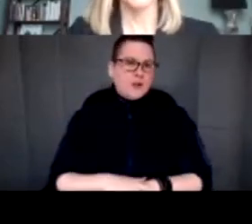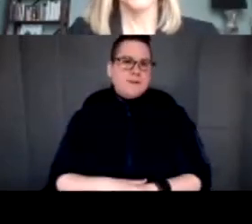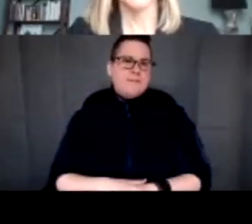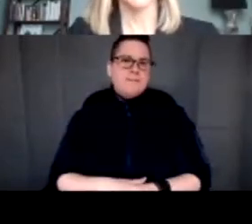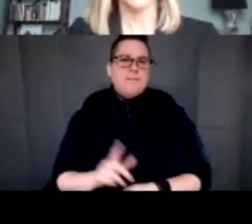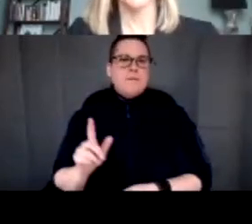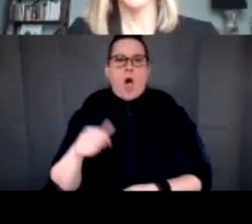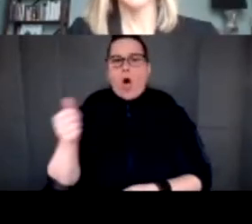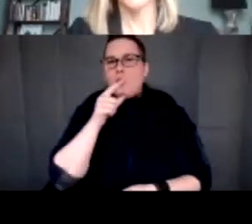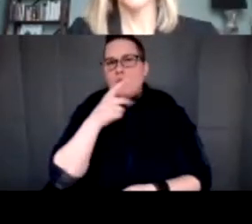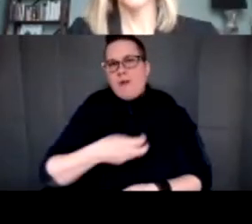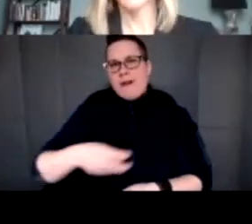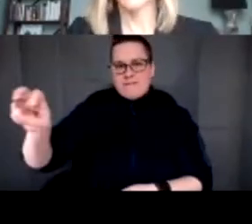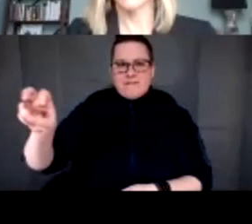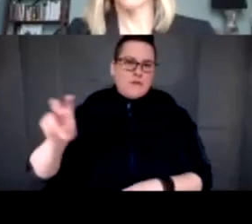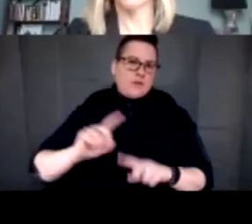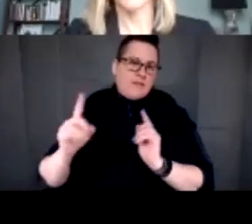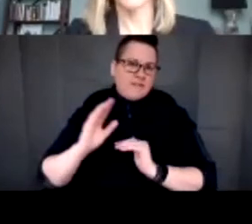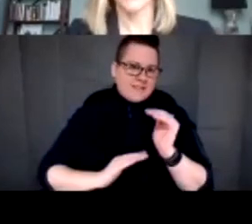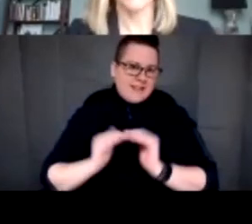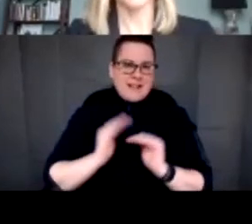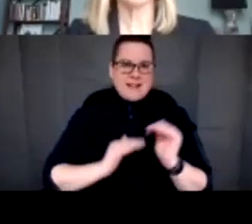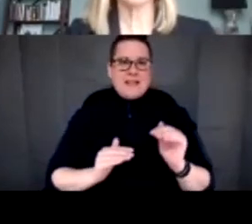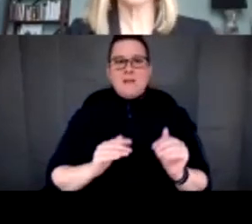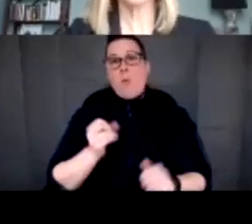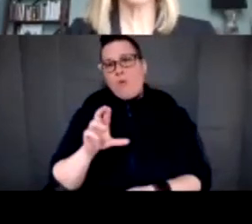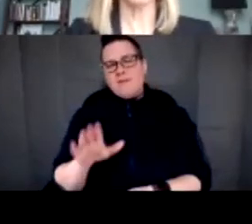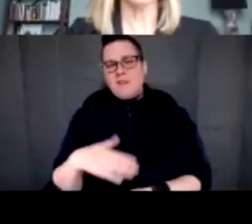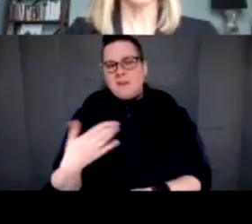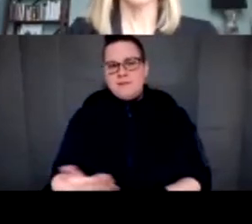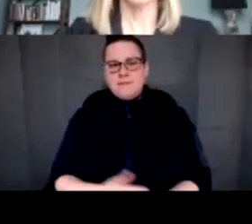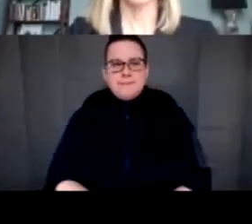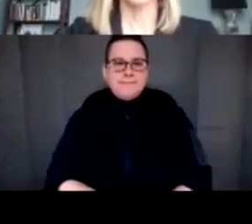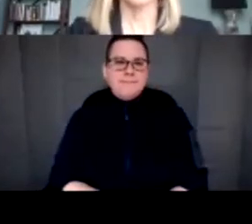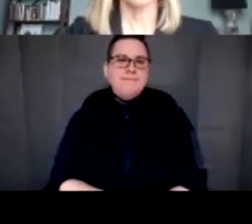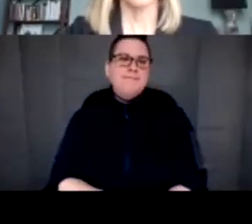others transferred to a different facility or had died.